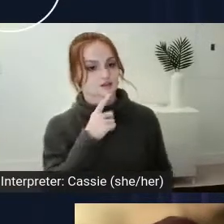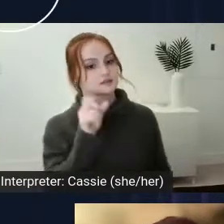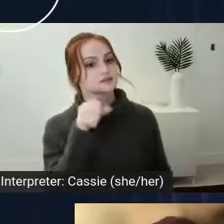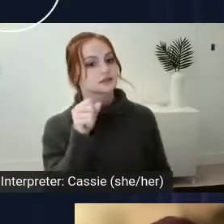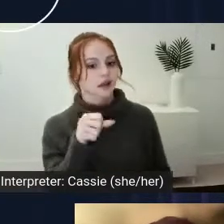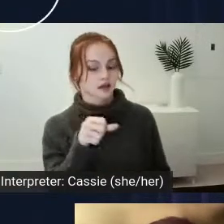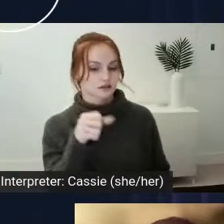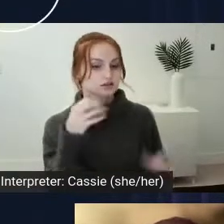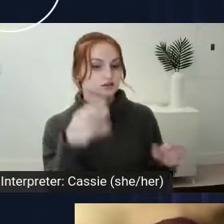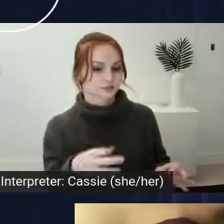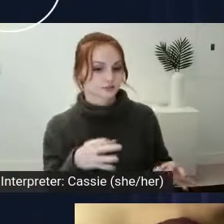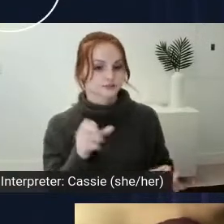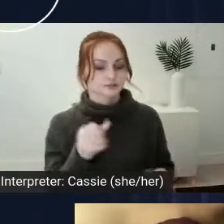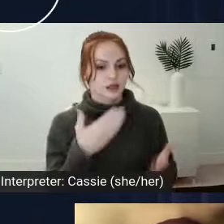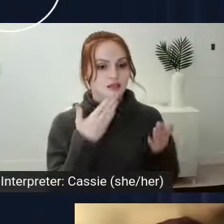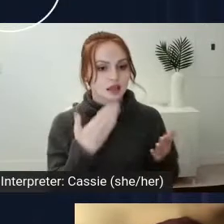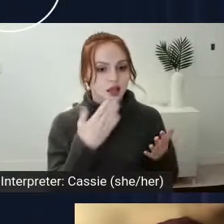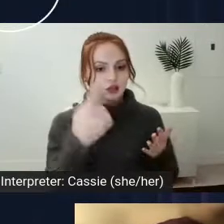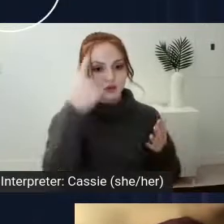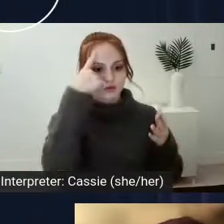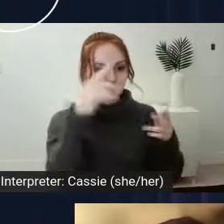those incredibly